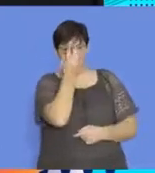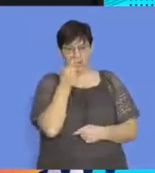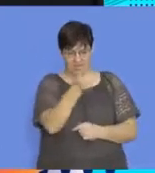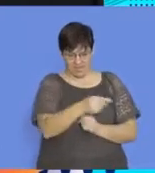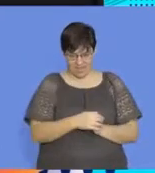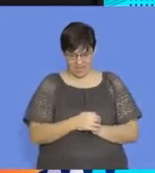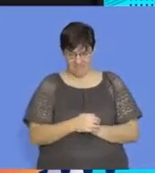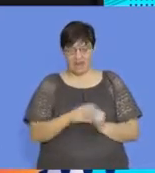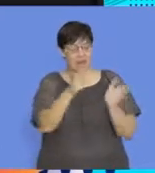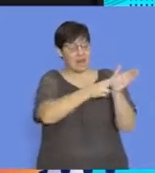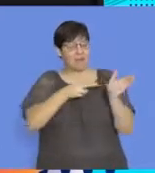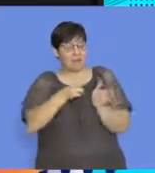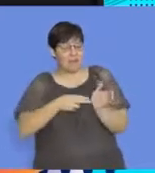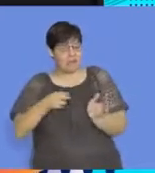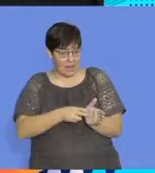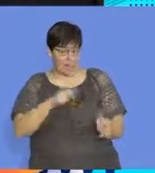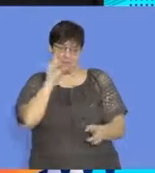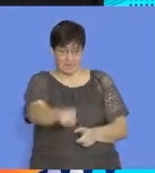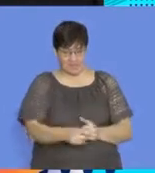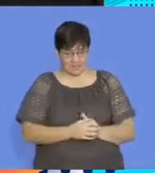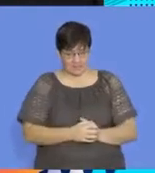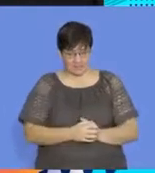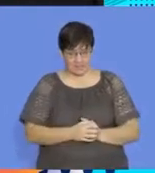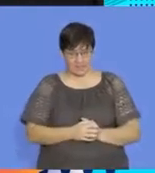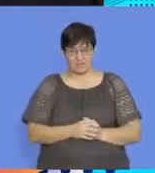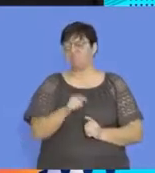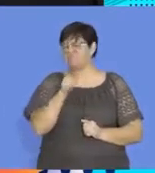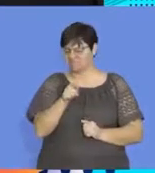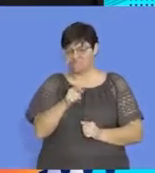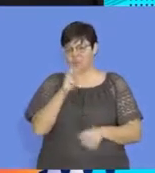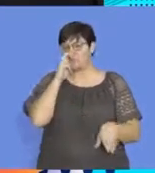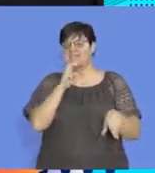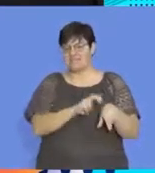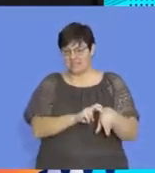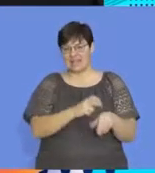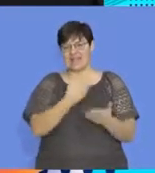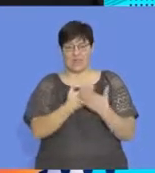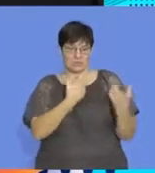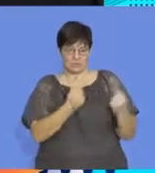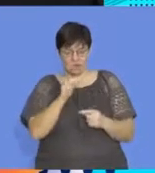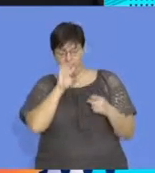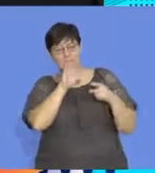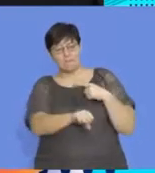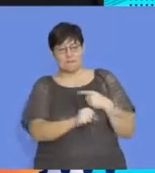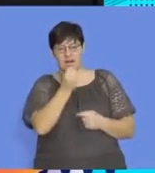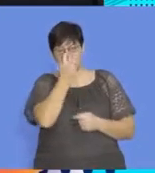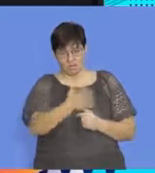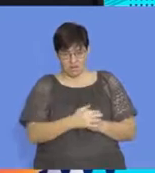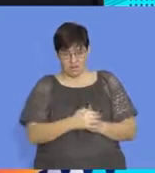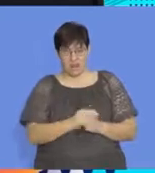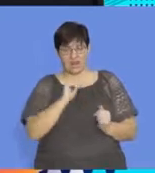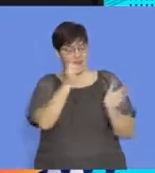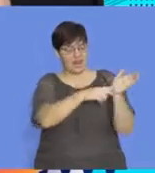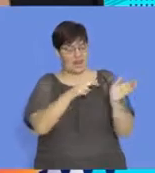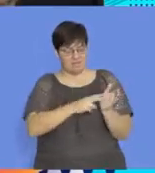you must be able to label it. All right, so it's one of the things that you need to be able to recognize a flower, and I can label all the